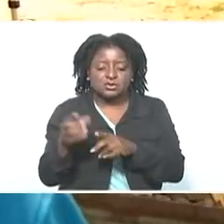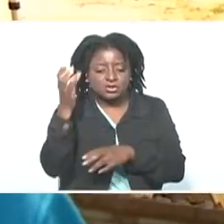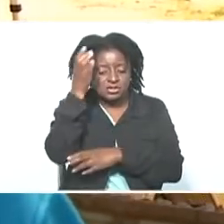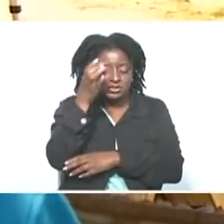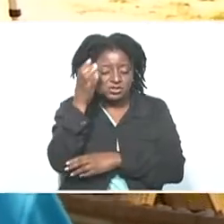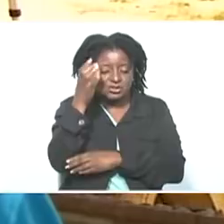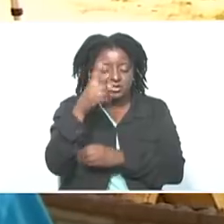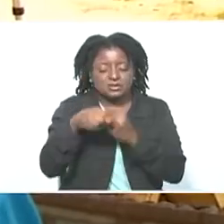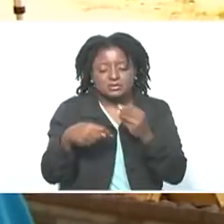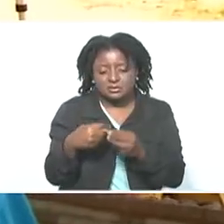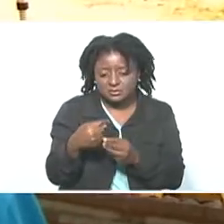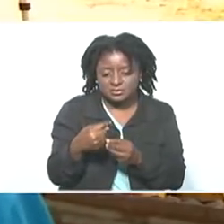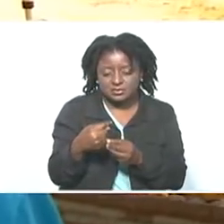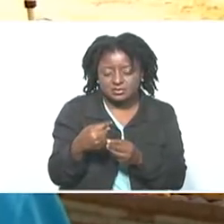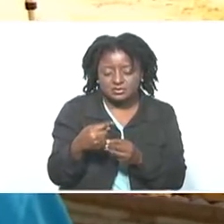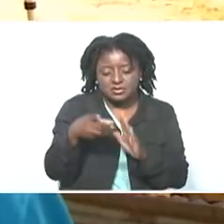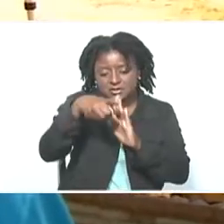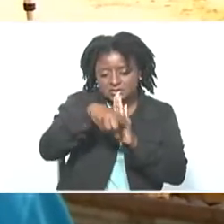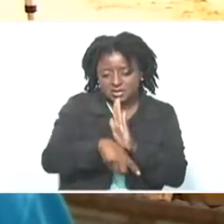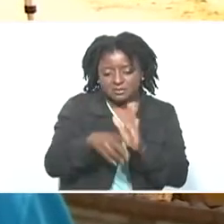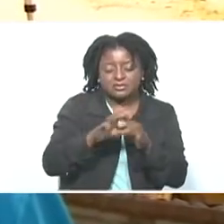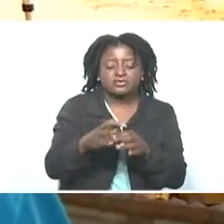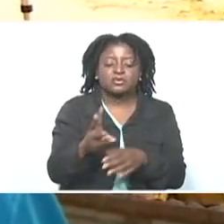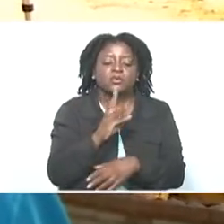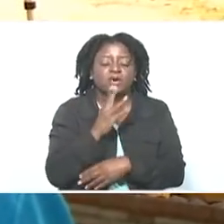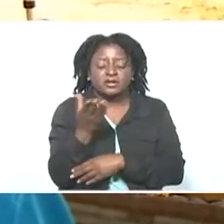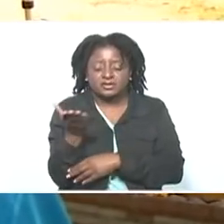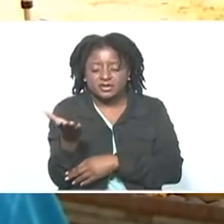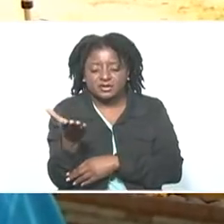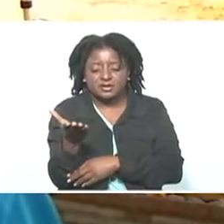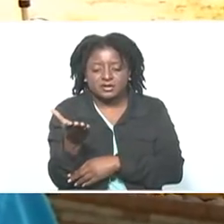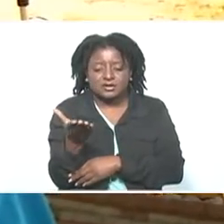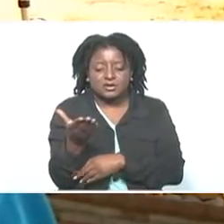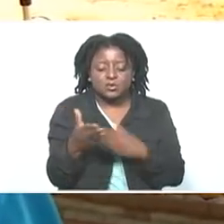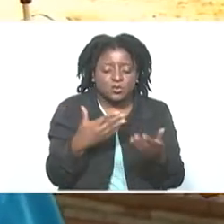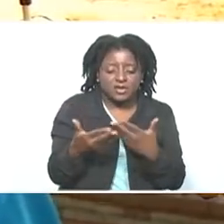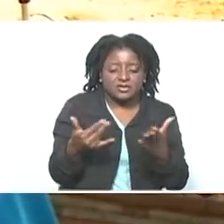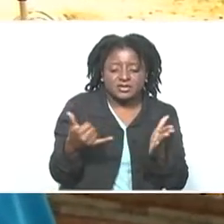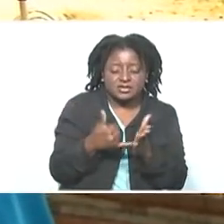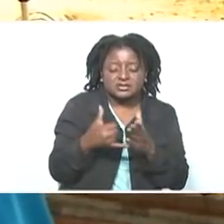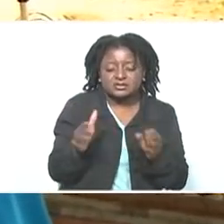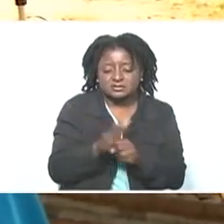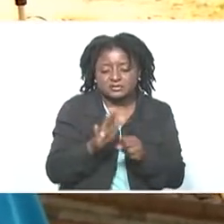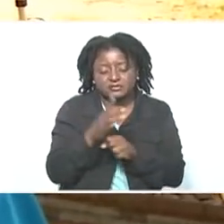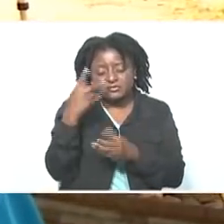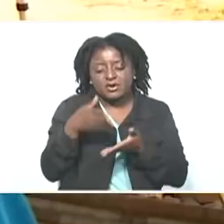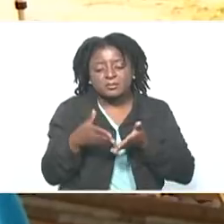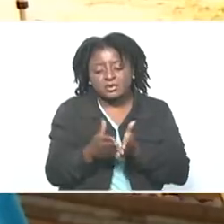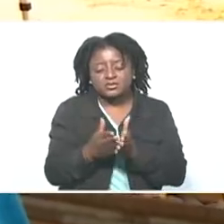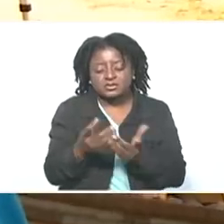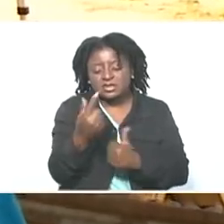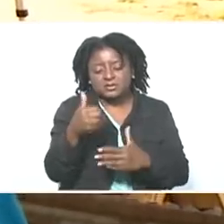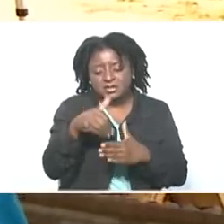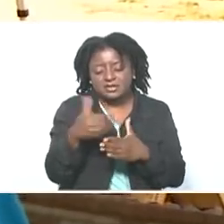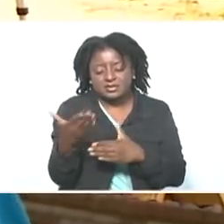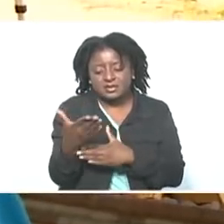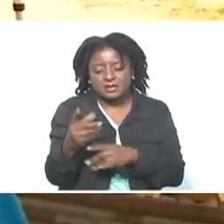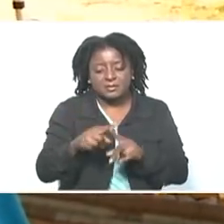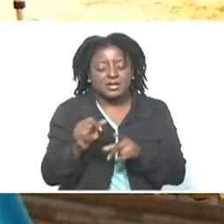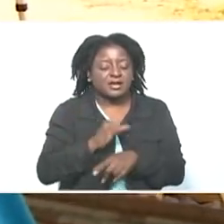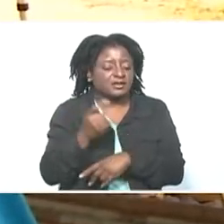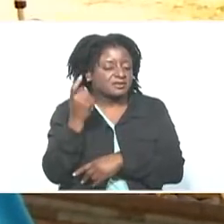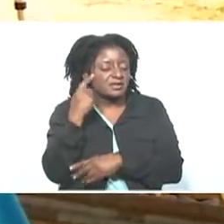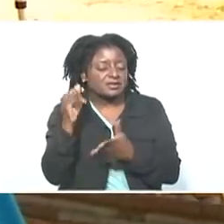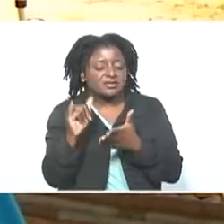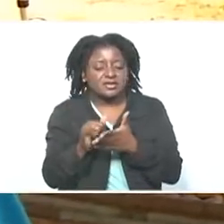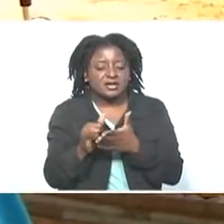the depth of the water there, as to whether it is adequate for the boats that will come in there. But I think that